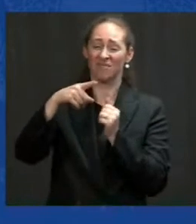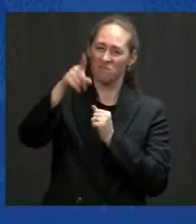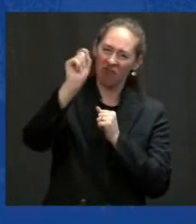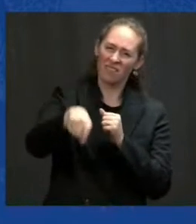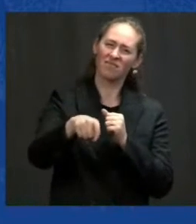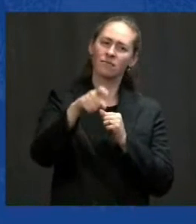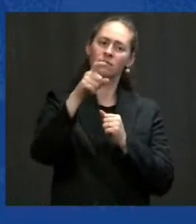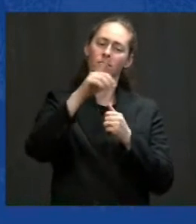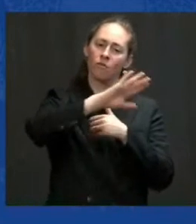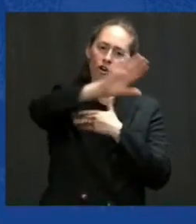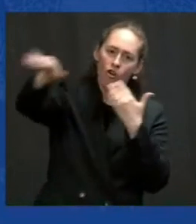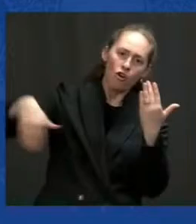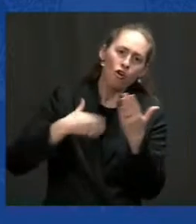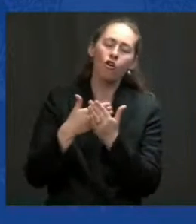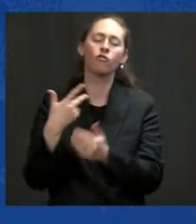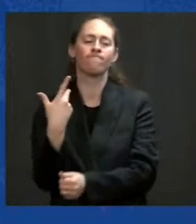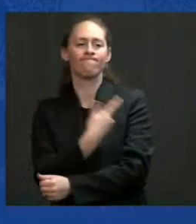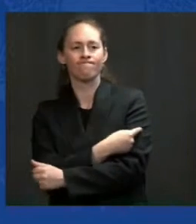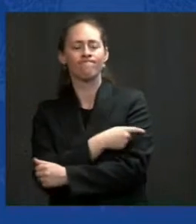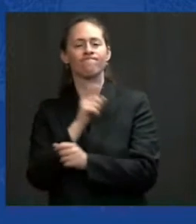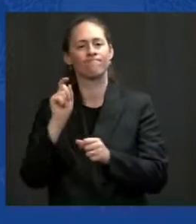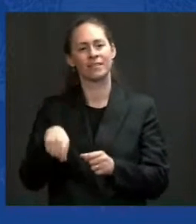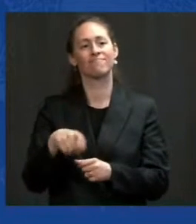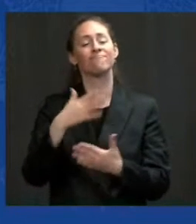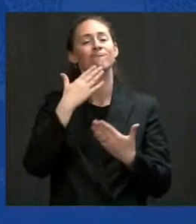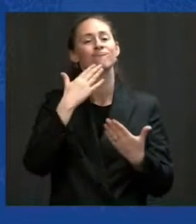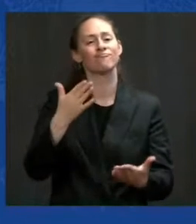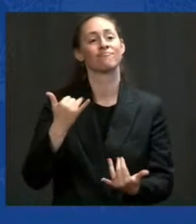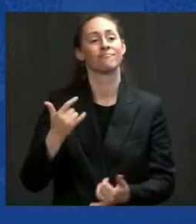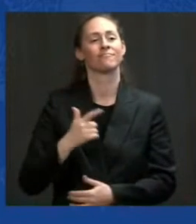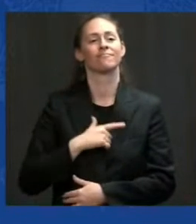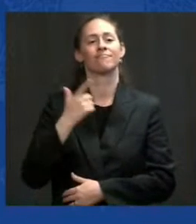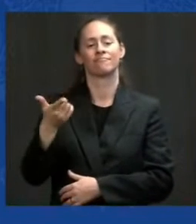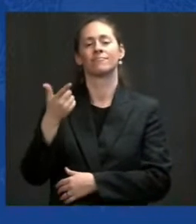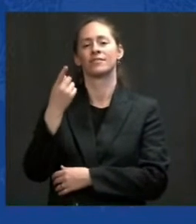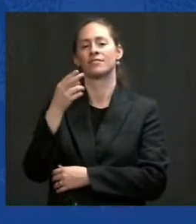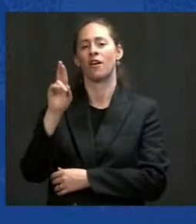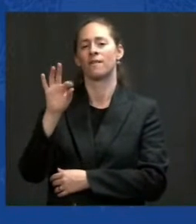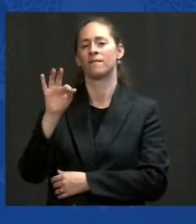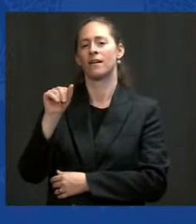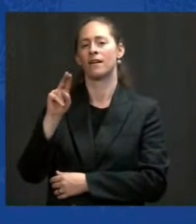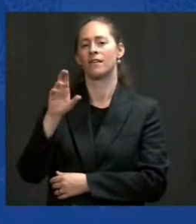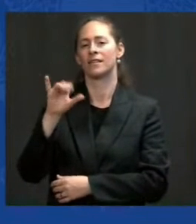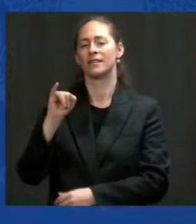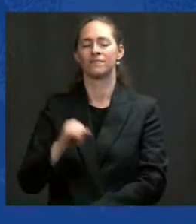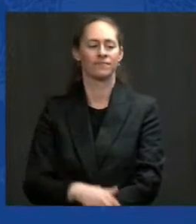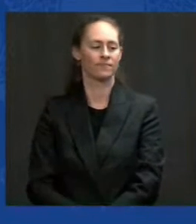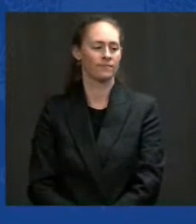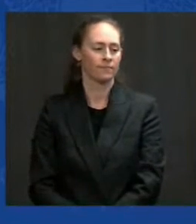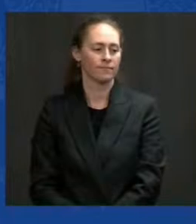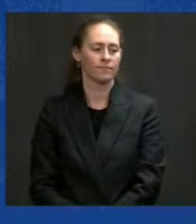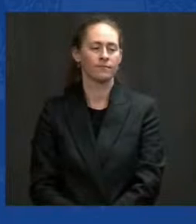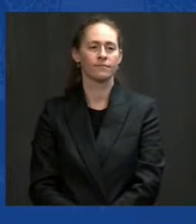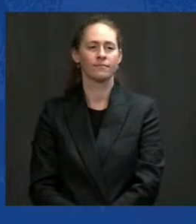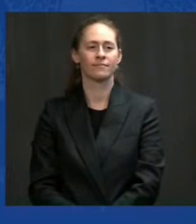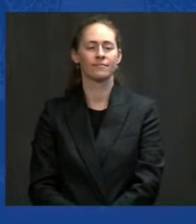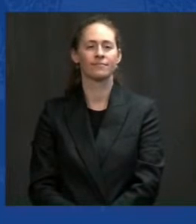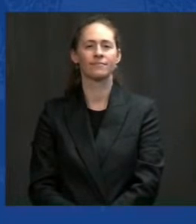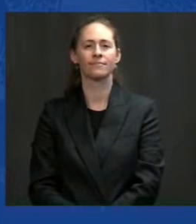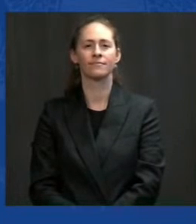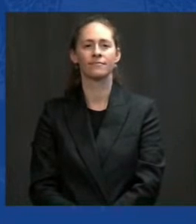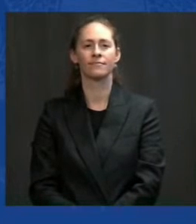get vaccinated. Thank you. I'll now turn things over to Dr. Fauci. Thank you very much, Dr. Walensky. As you heard from